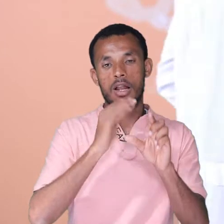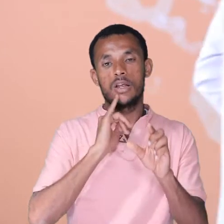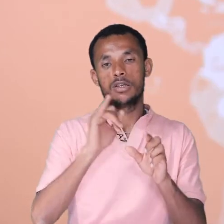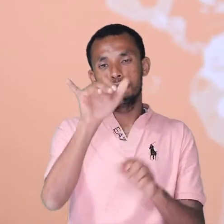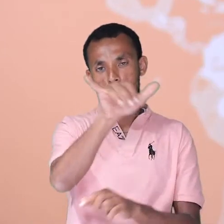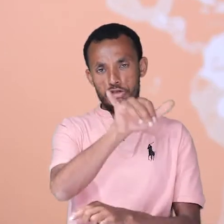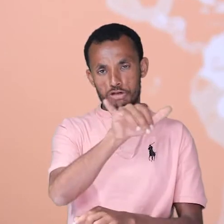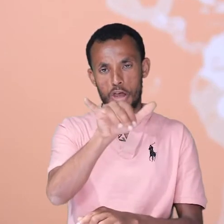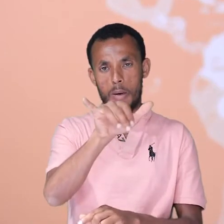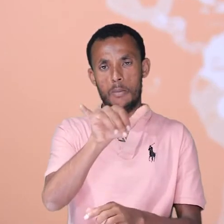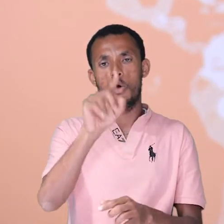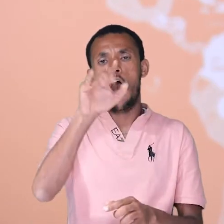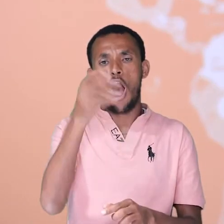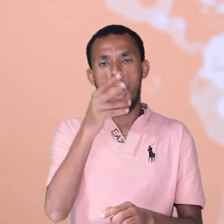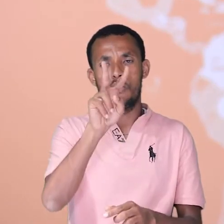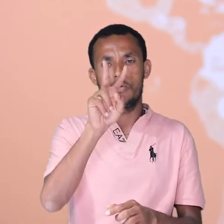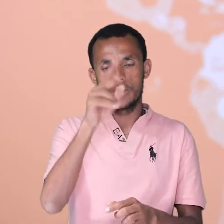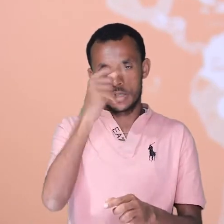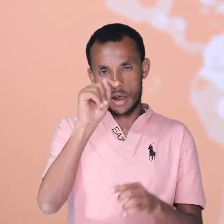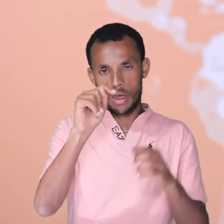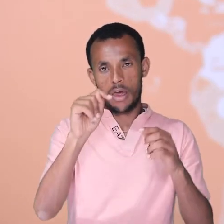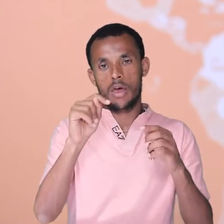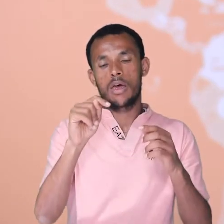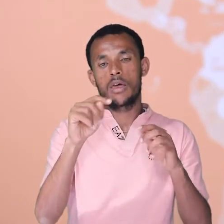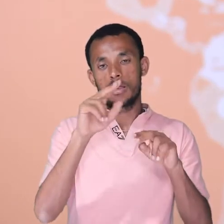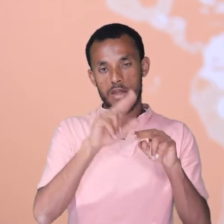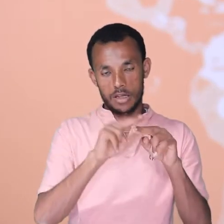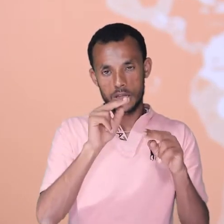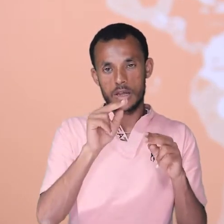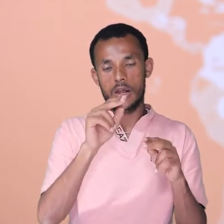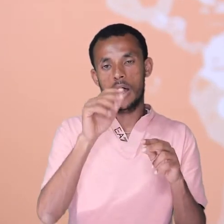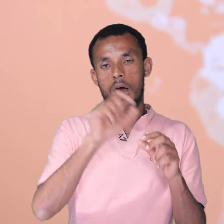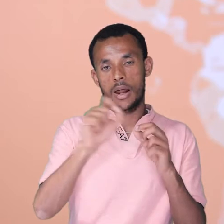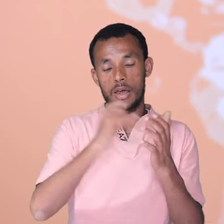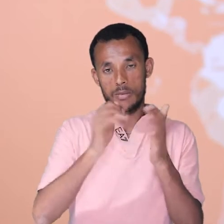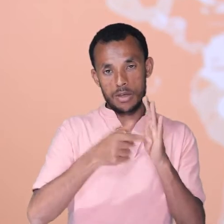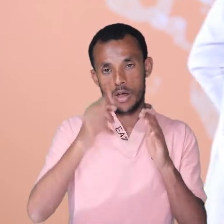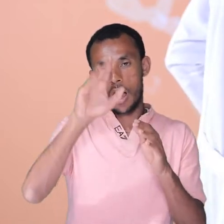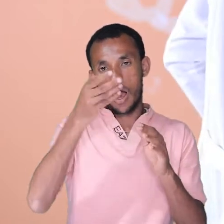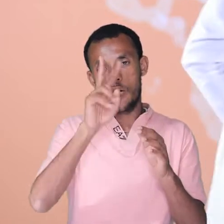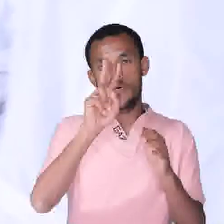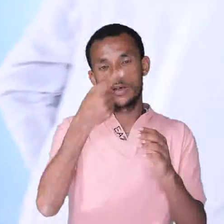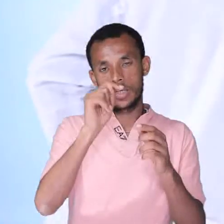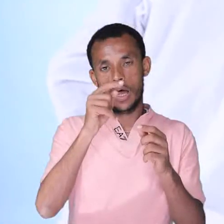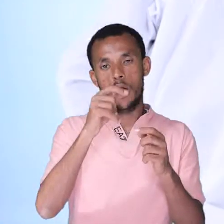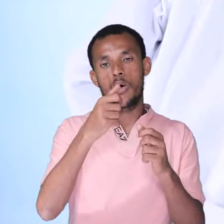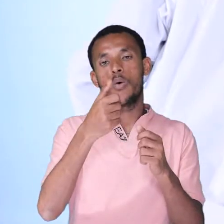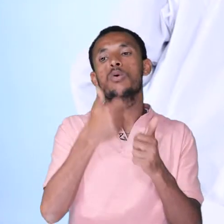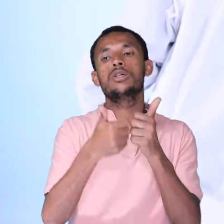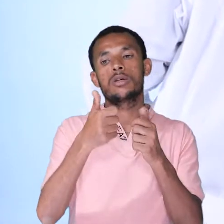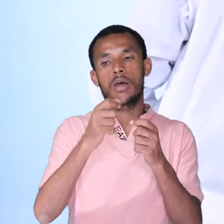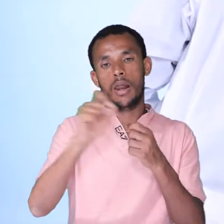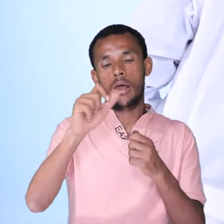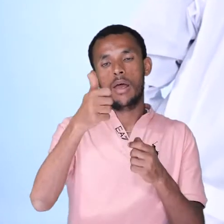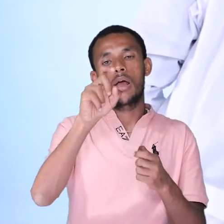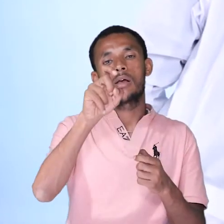same as half of the intercepted arc mean half of measures of which arc? AXC